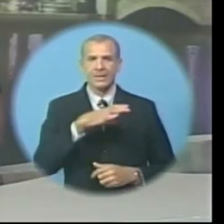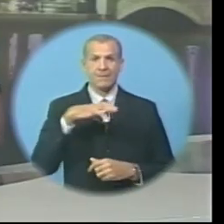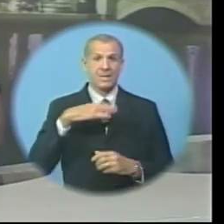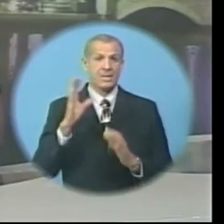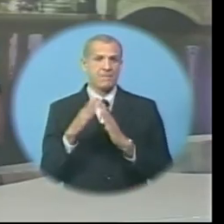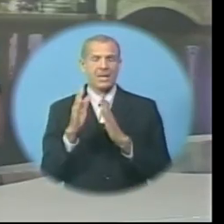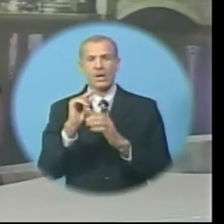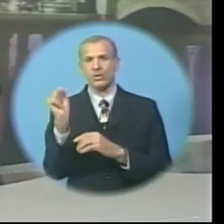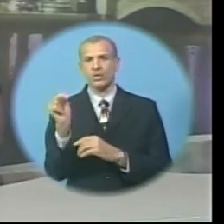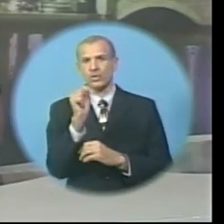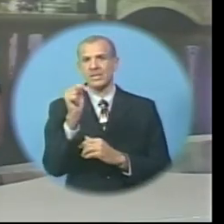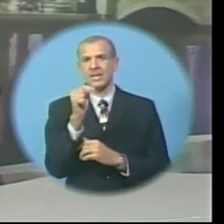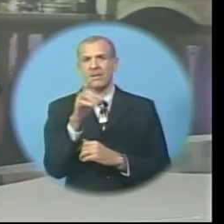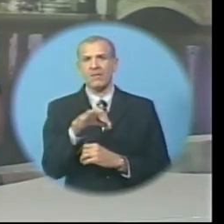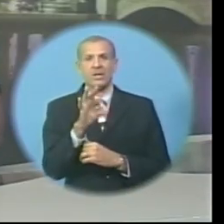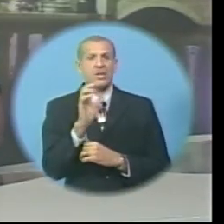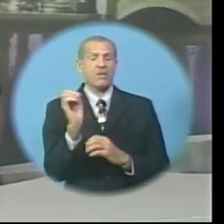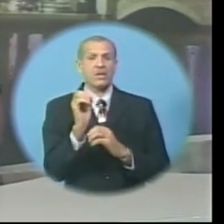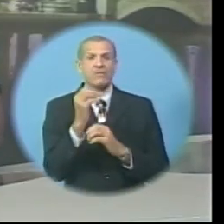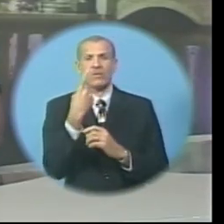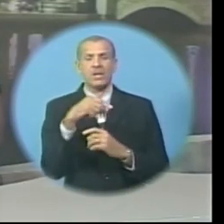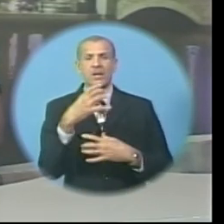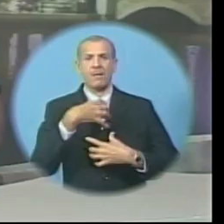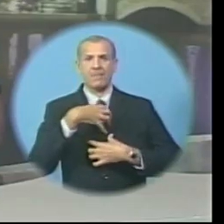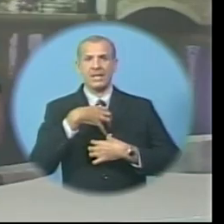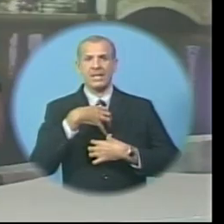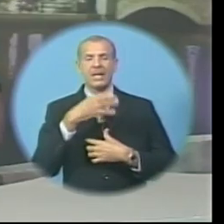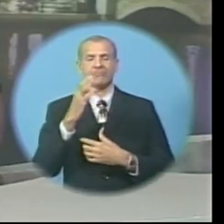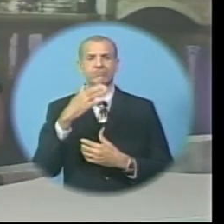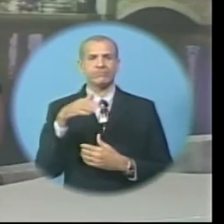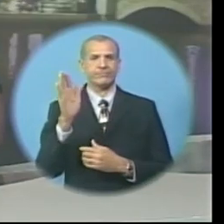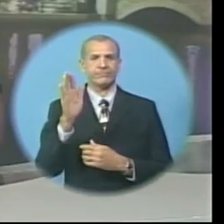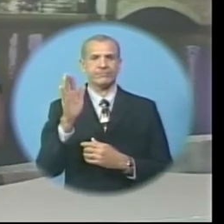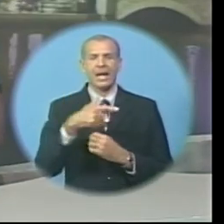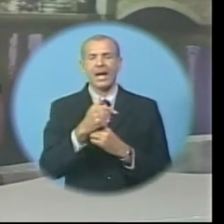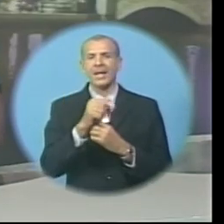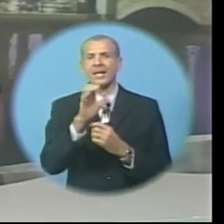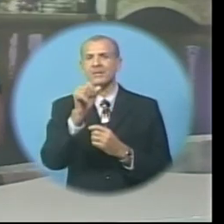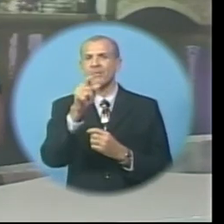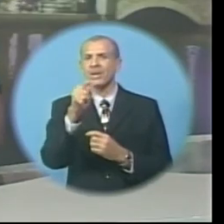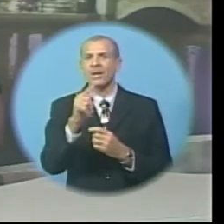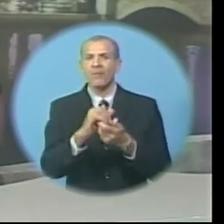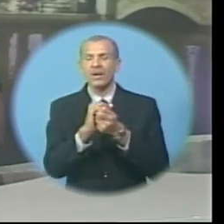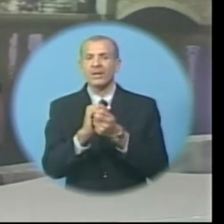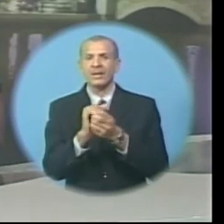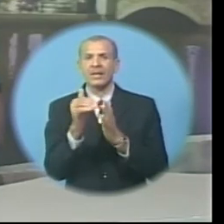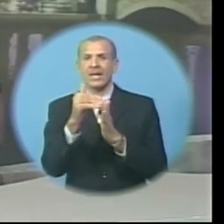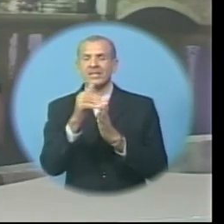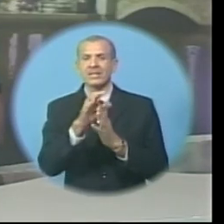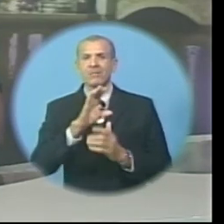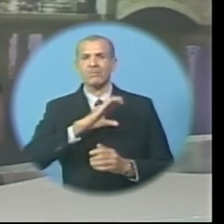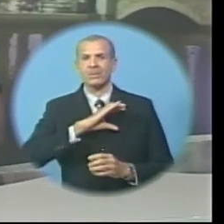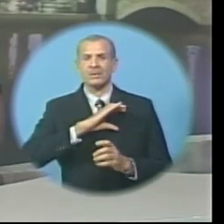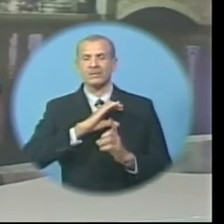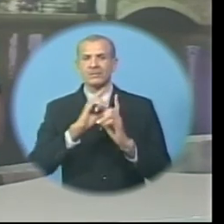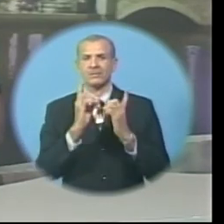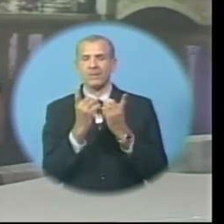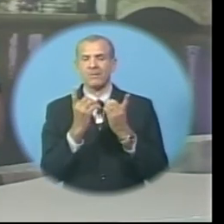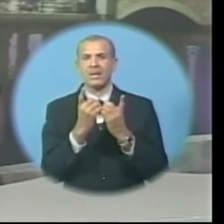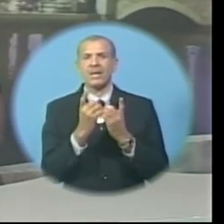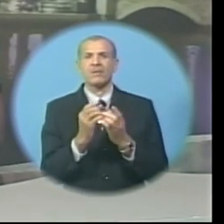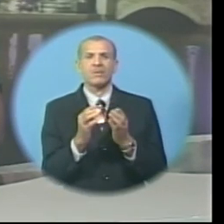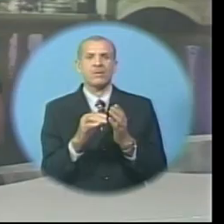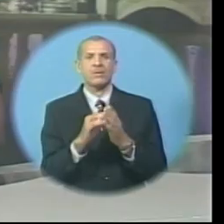on Tuesday, found no merit in the complaint and dismissed it. Had Spartan won that game over Police, they would have edged St. Catherine for